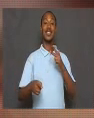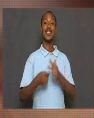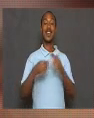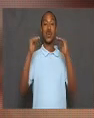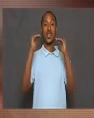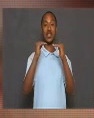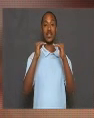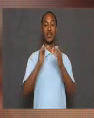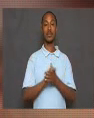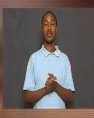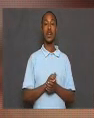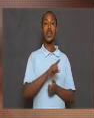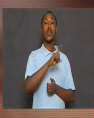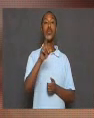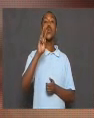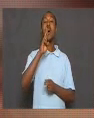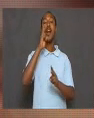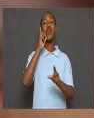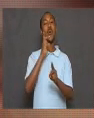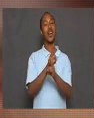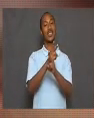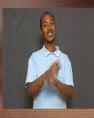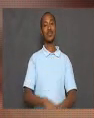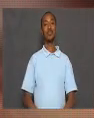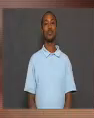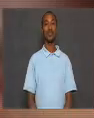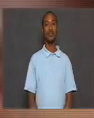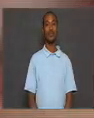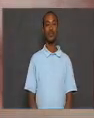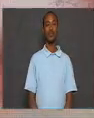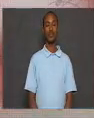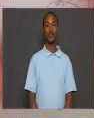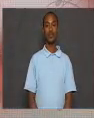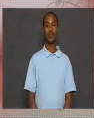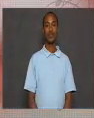third equation, you are correct.